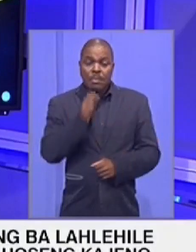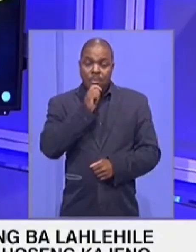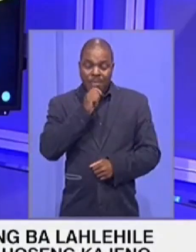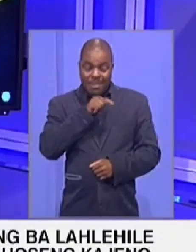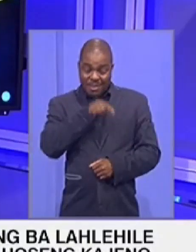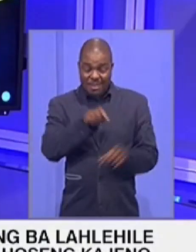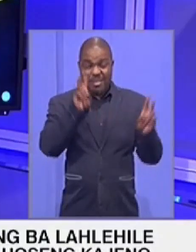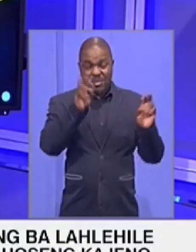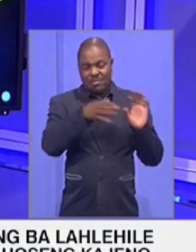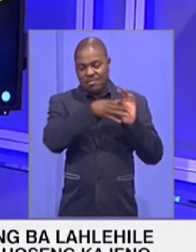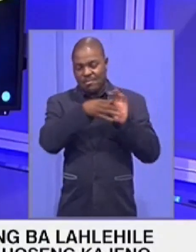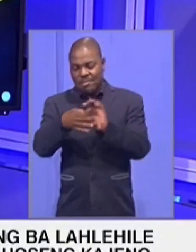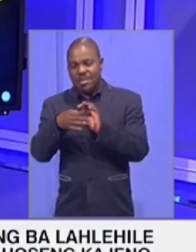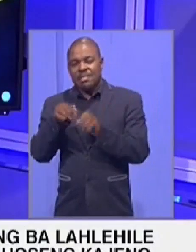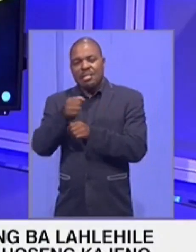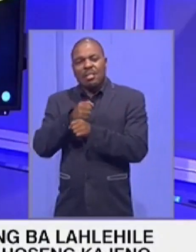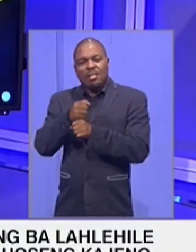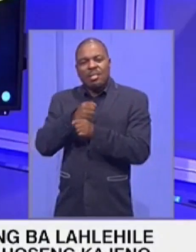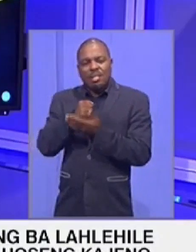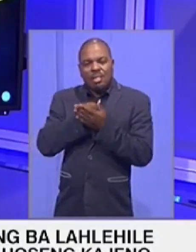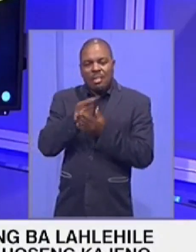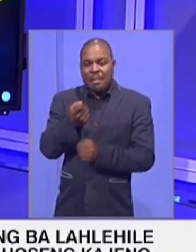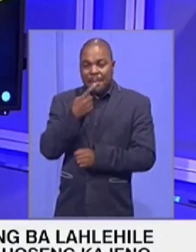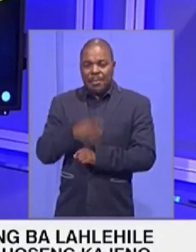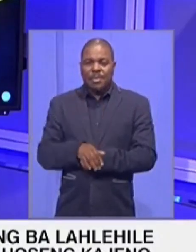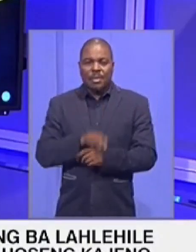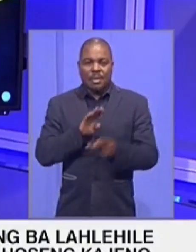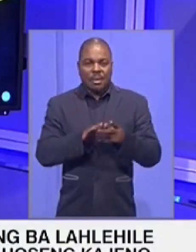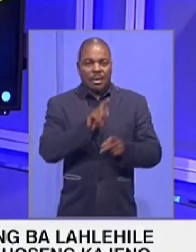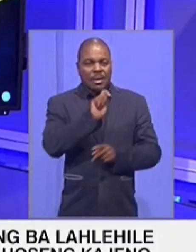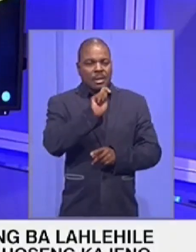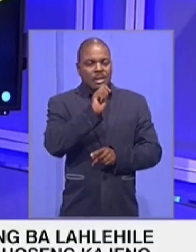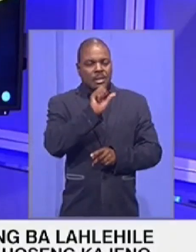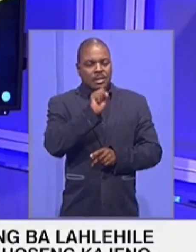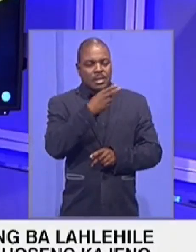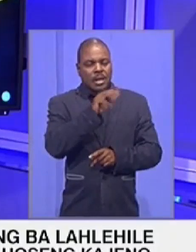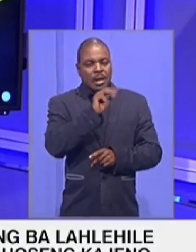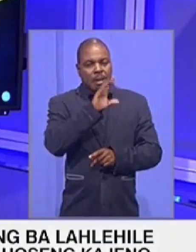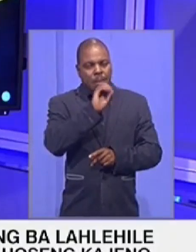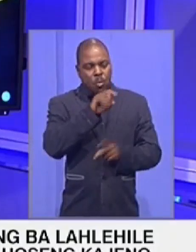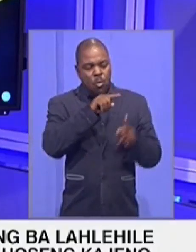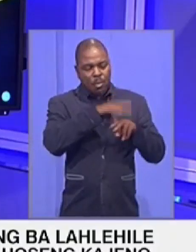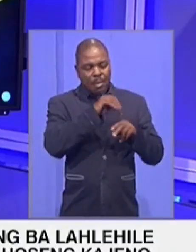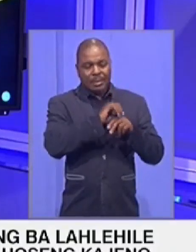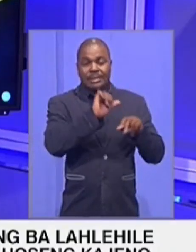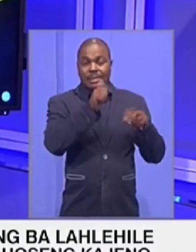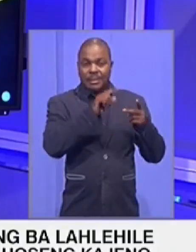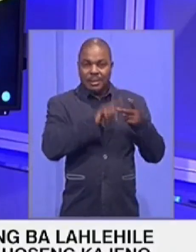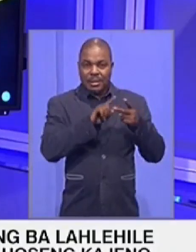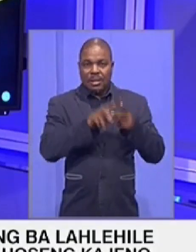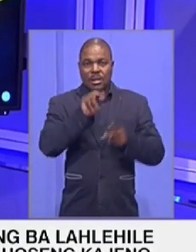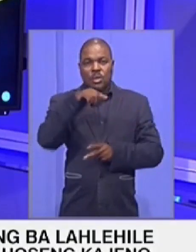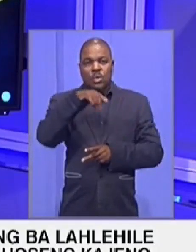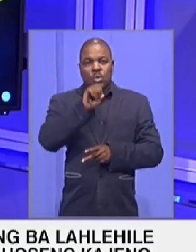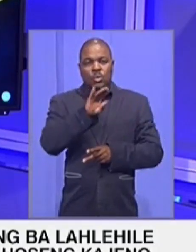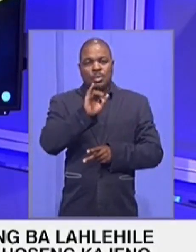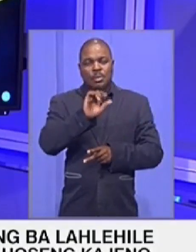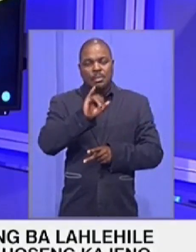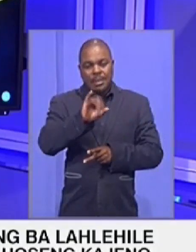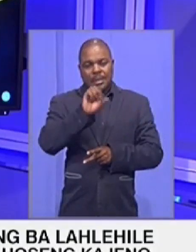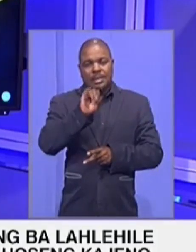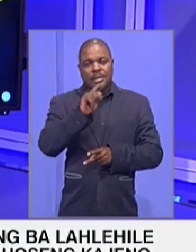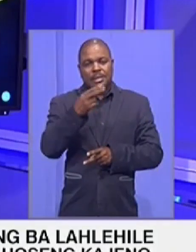amangwang le mesebetsi ya etsa methokgo. Ho tla le hore Tshiamo Ndlovu ya dilemo tse tsheletseng le Nqobisi Zulu ya dilemo tse 5 ba